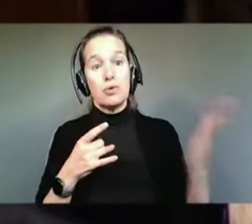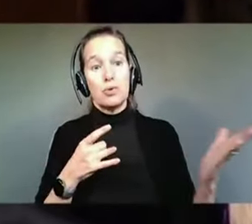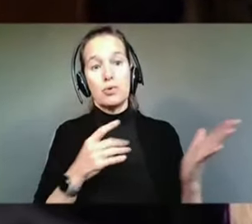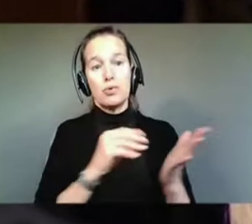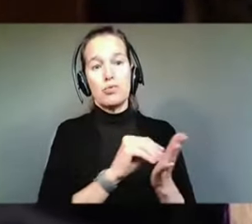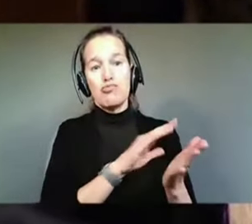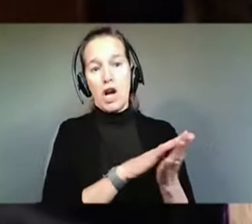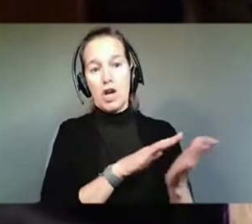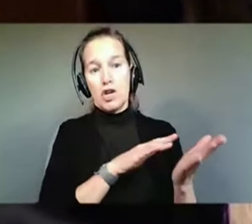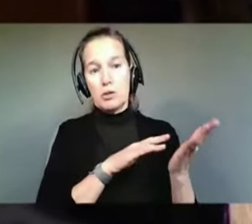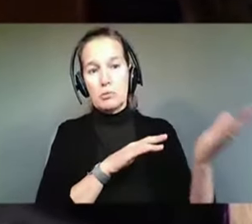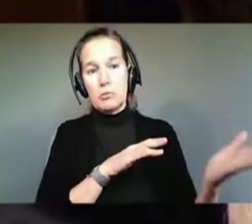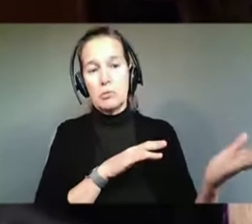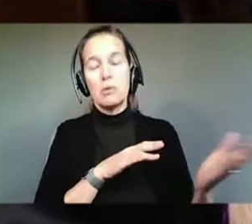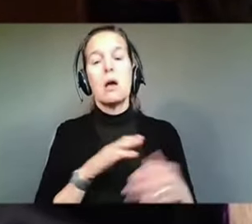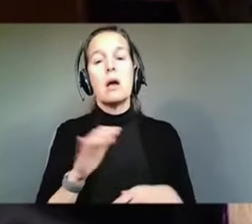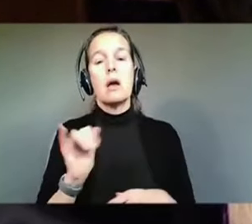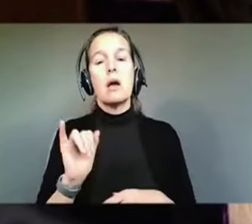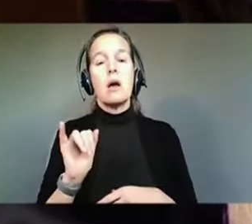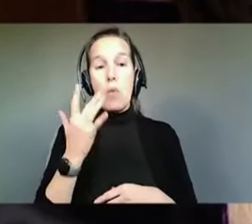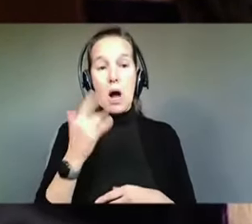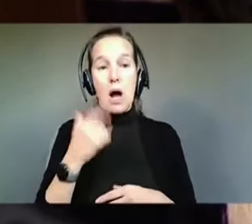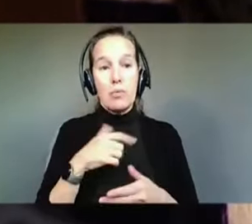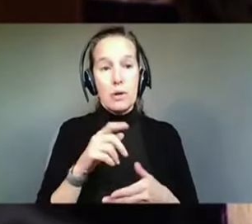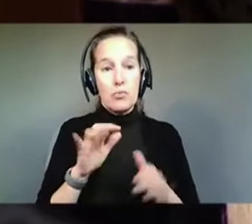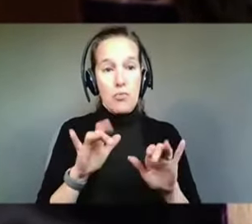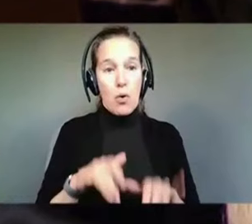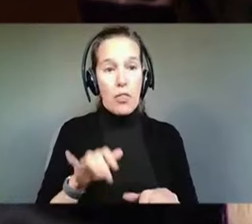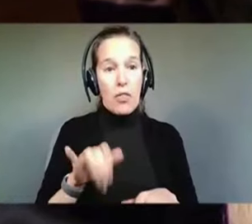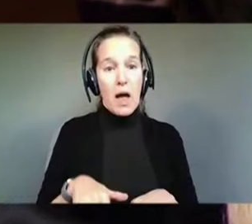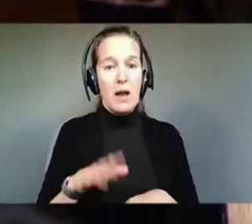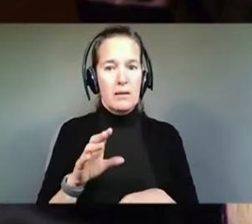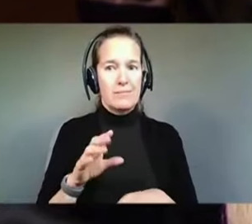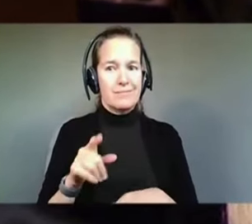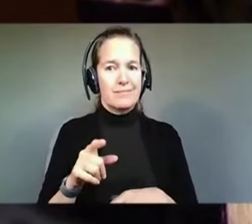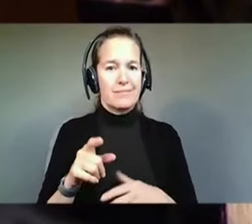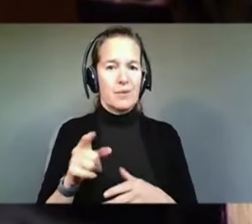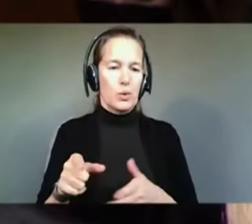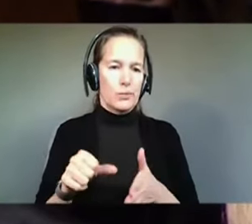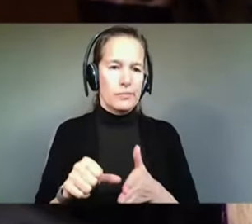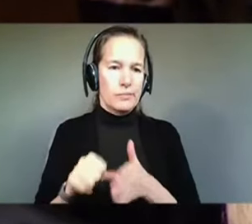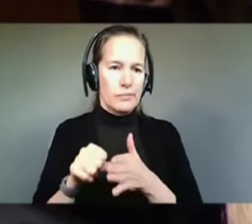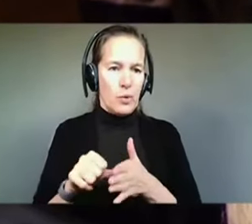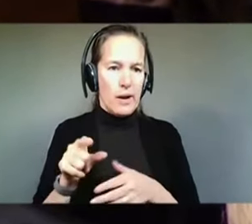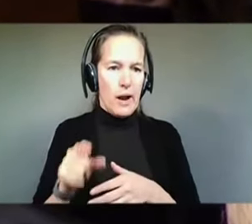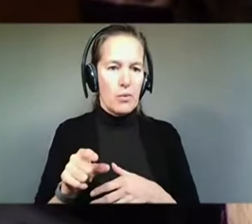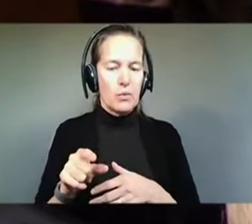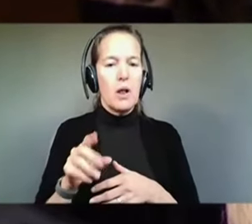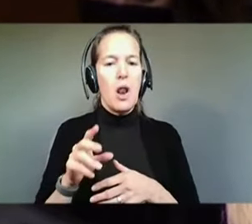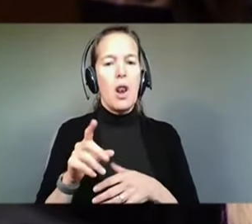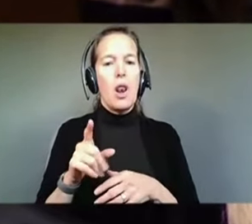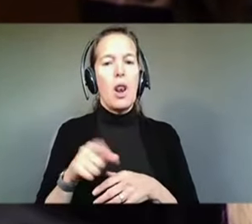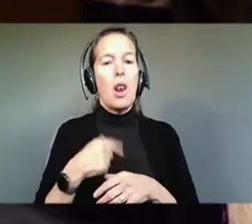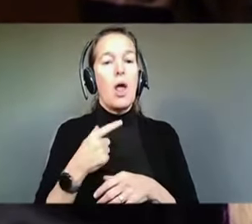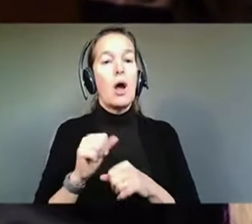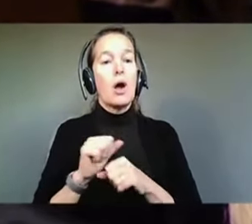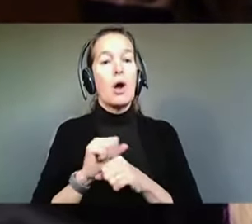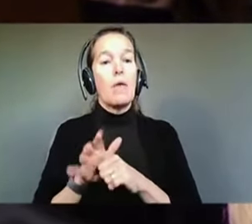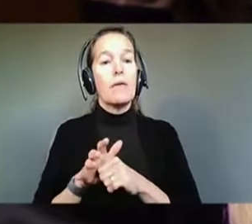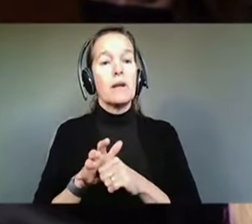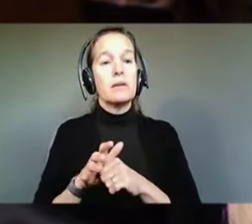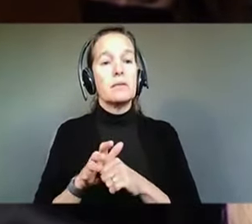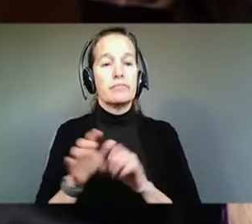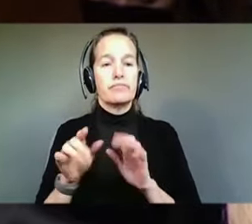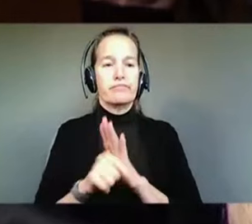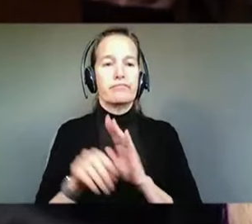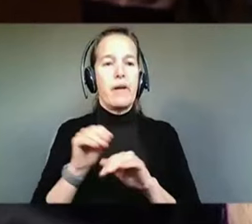Ms. Vasquez, as you pointed out, and I think subsequent testimony is underlined, long COVID is disproportionately affecting people of color. Long COVID